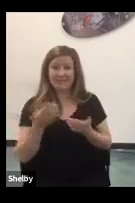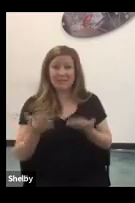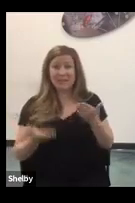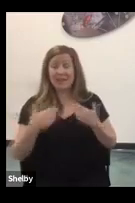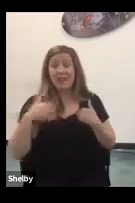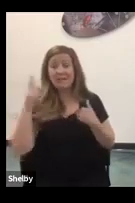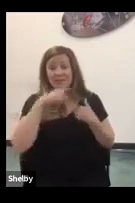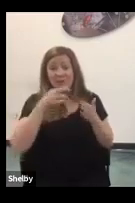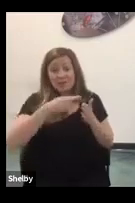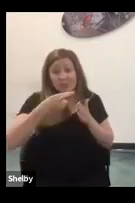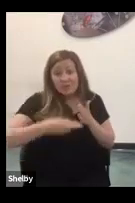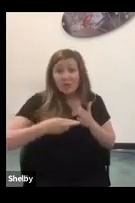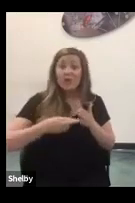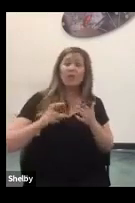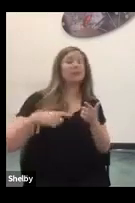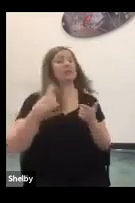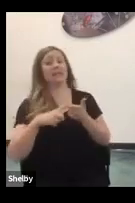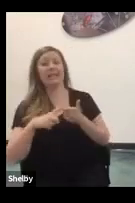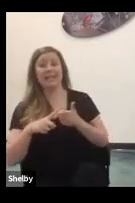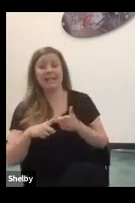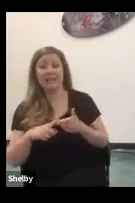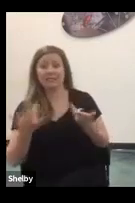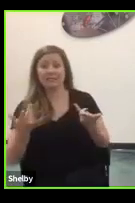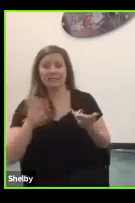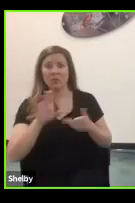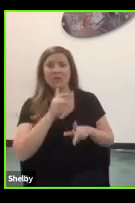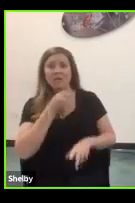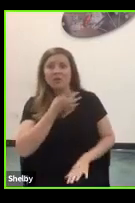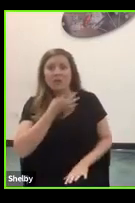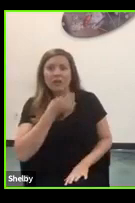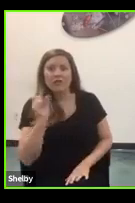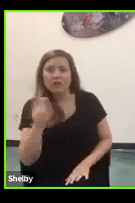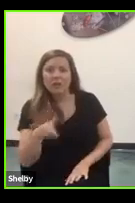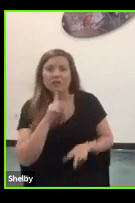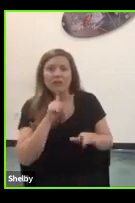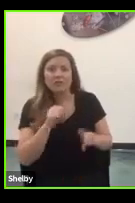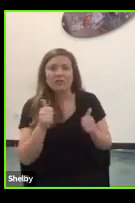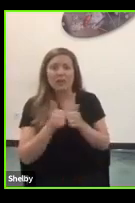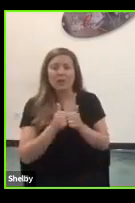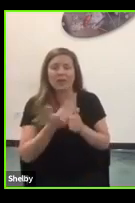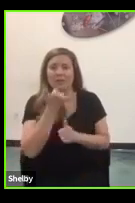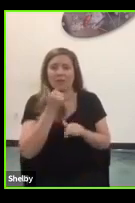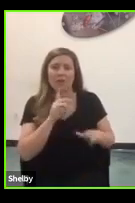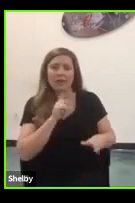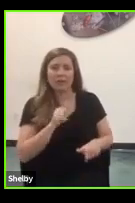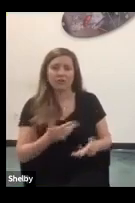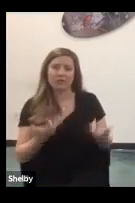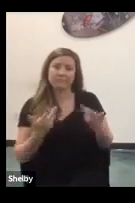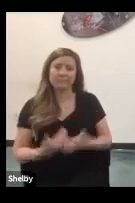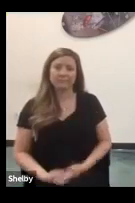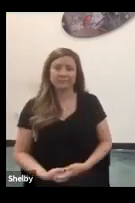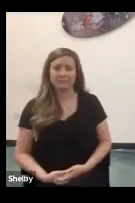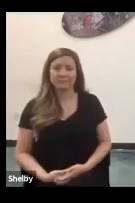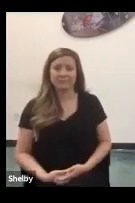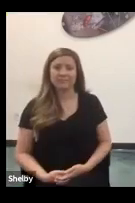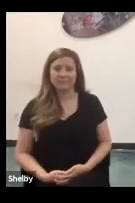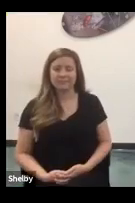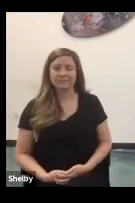and then answering that curiosity question with a wrong answer, kind of a bag of